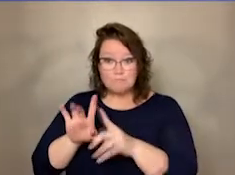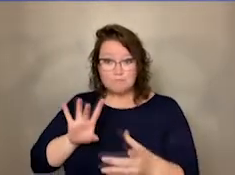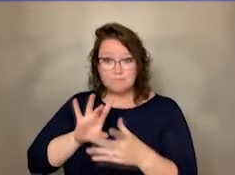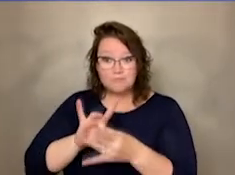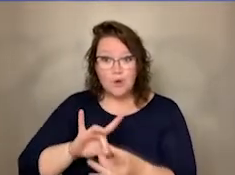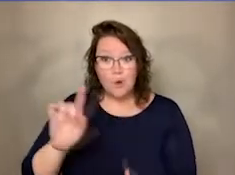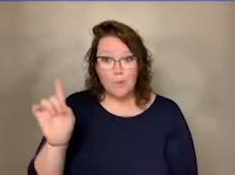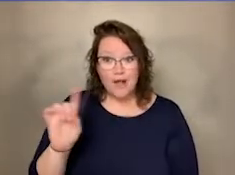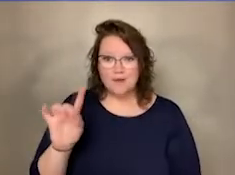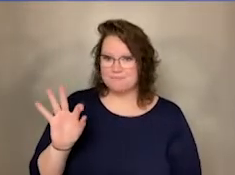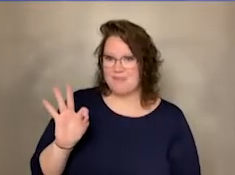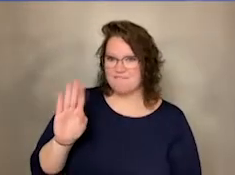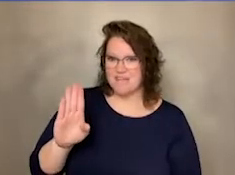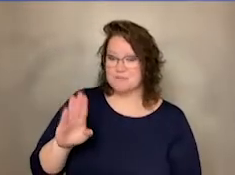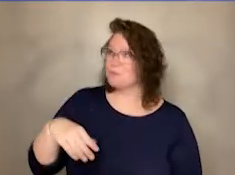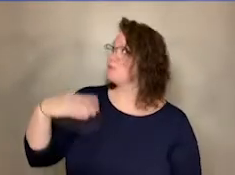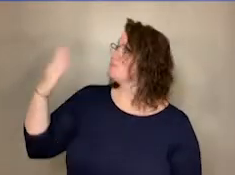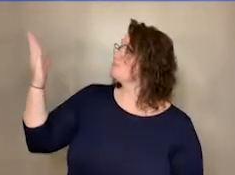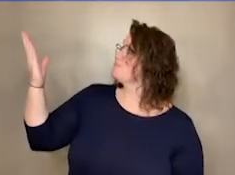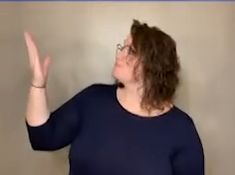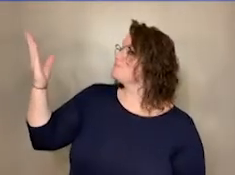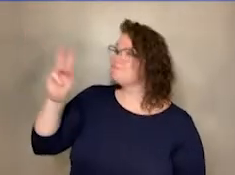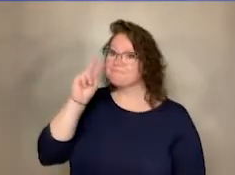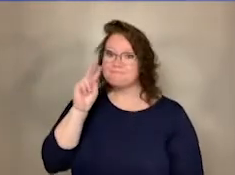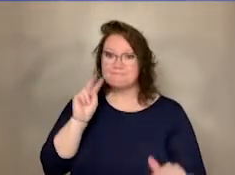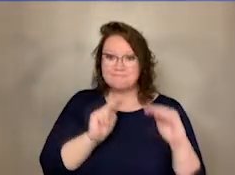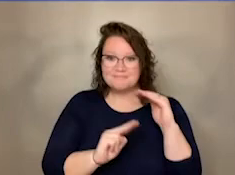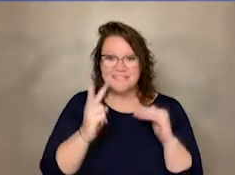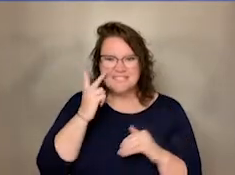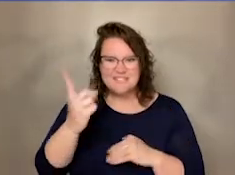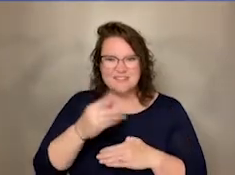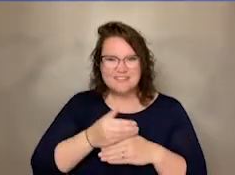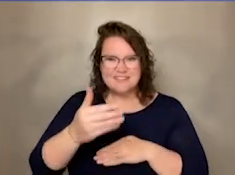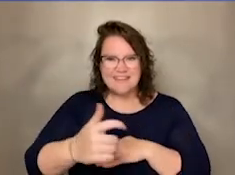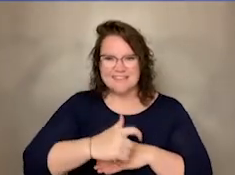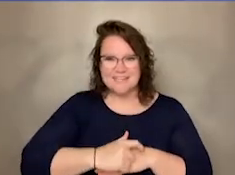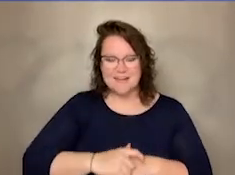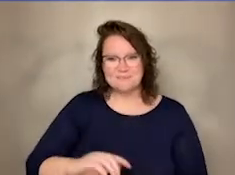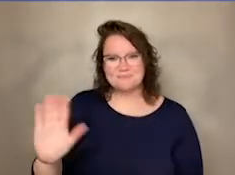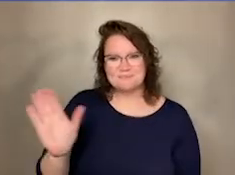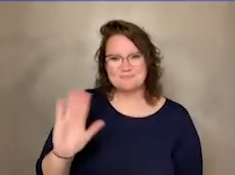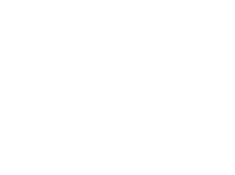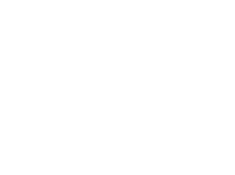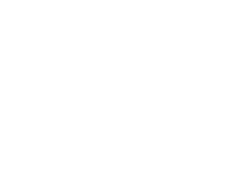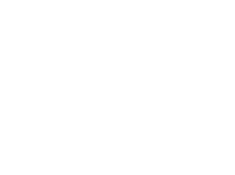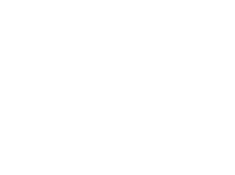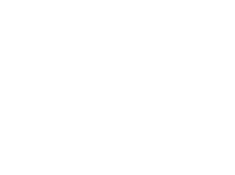on Facebook using the information below. We look forward to seeing you for our next episode.